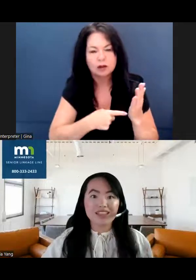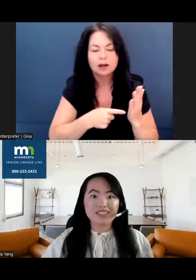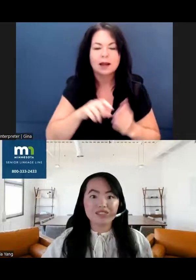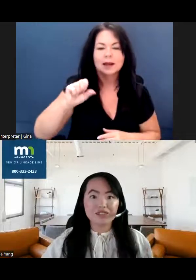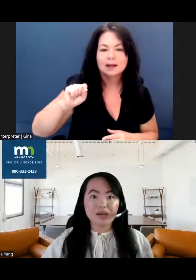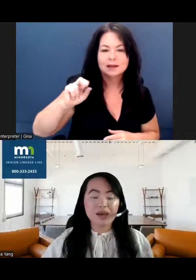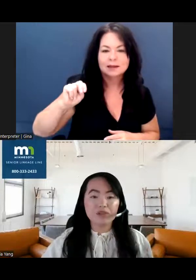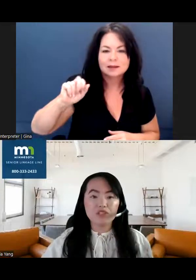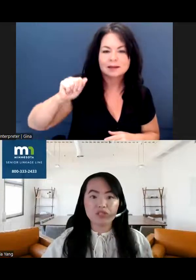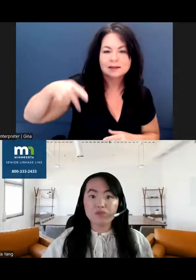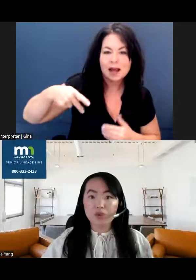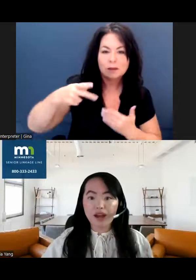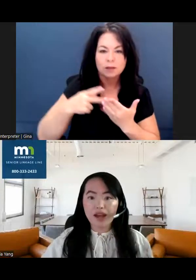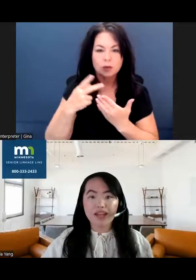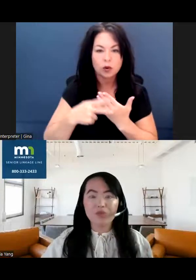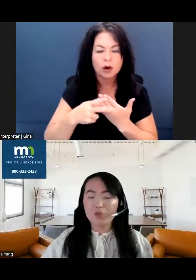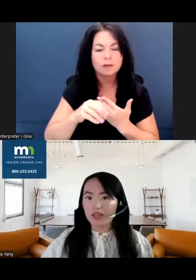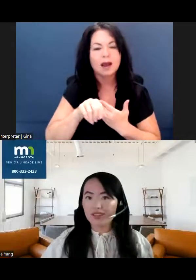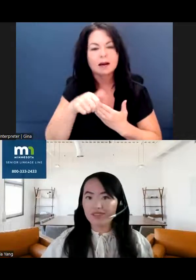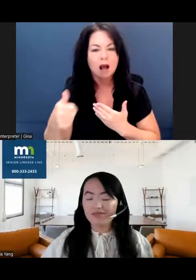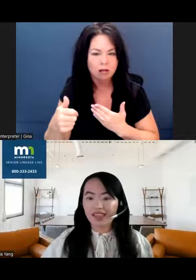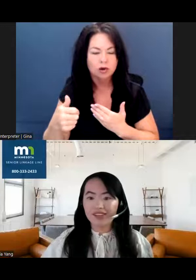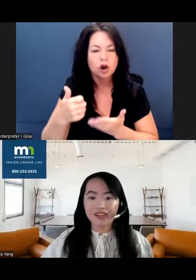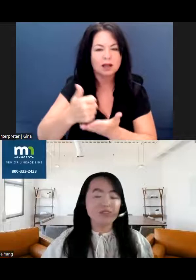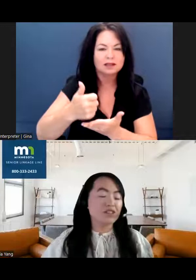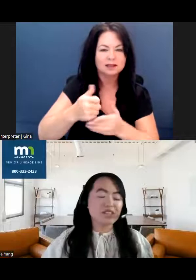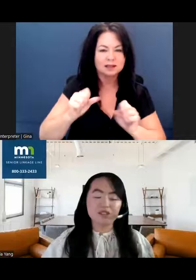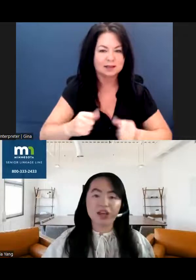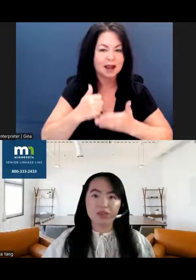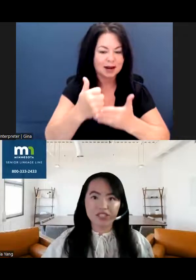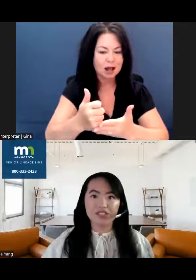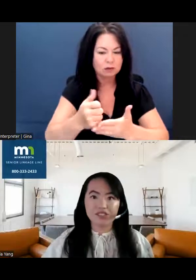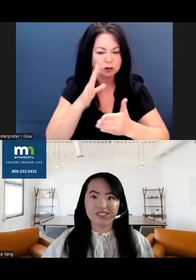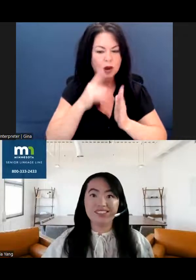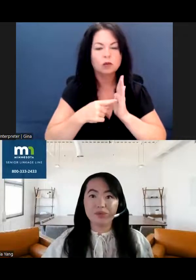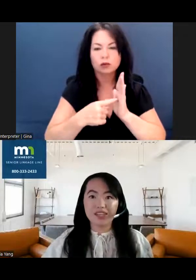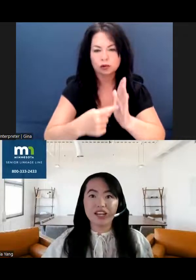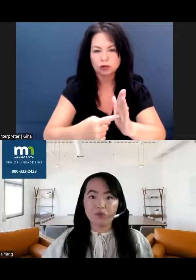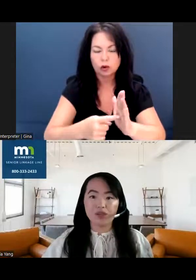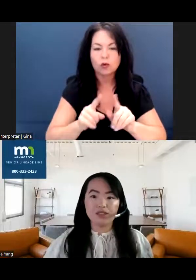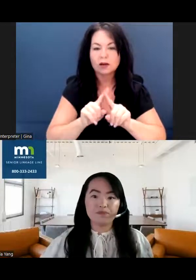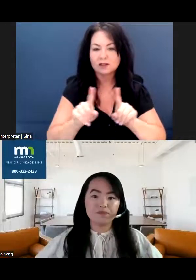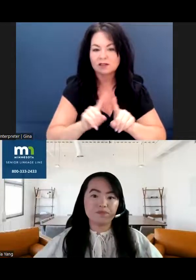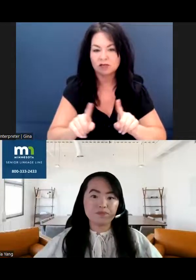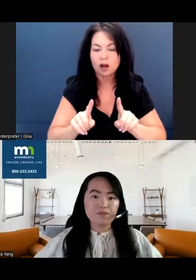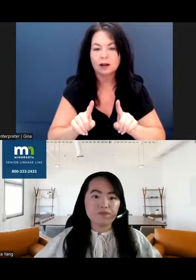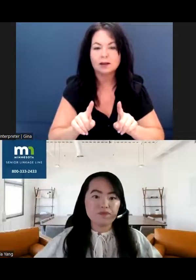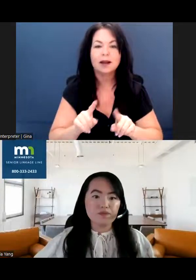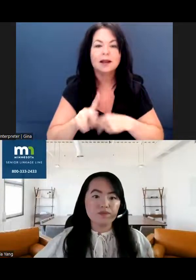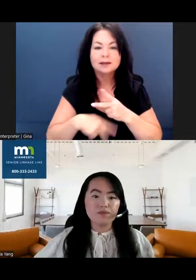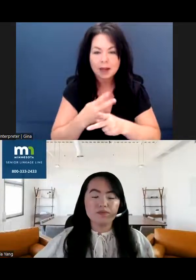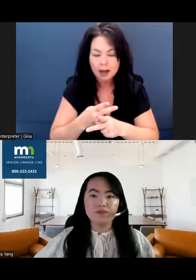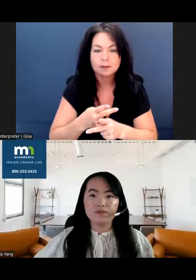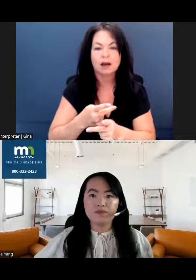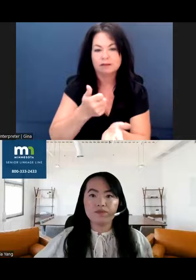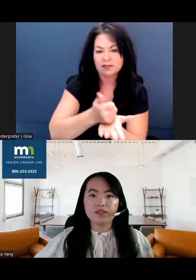next slides to come, I will share more on what the different types of application assistance that we can help with.